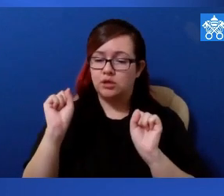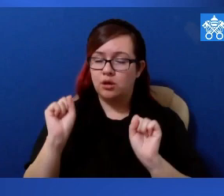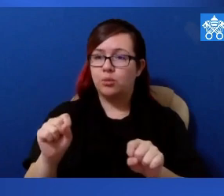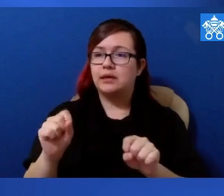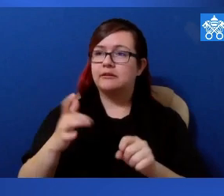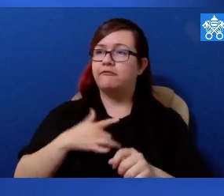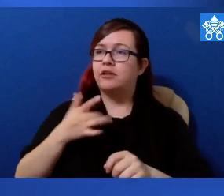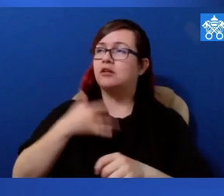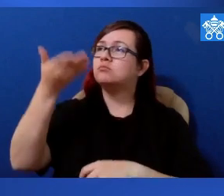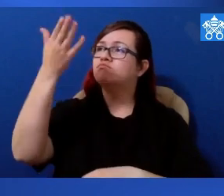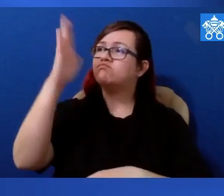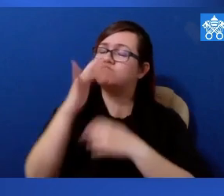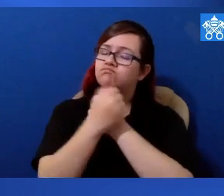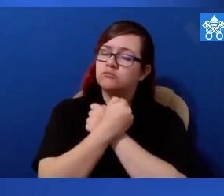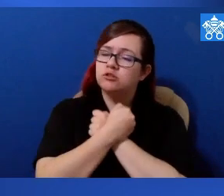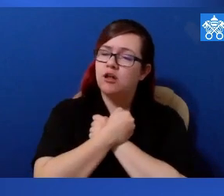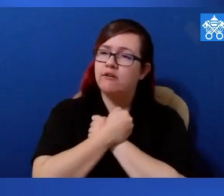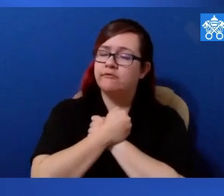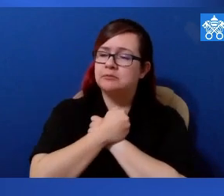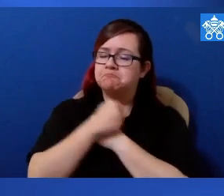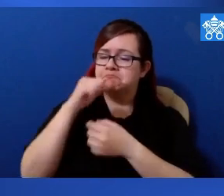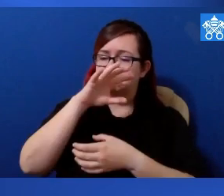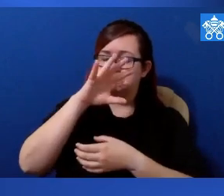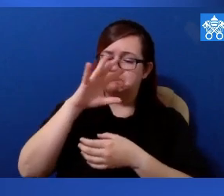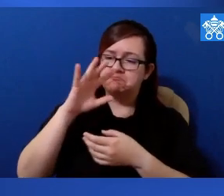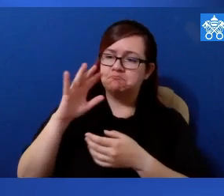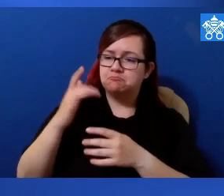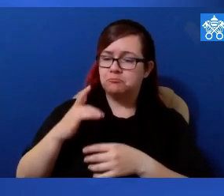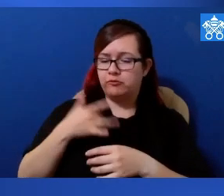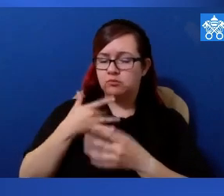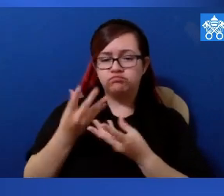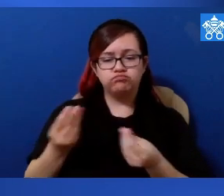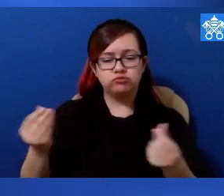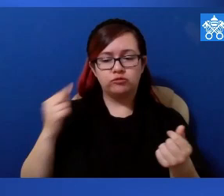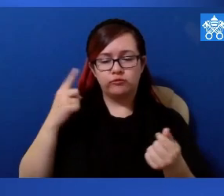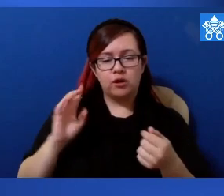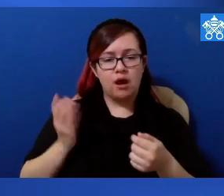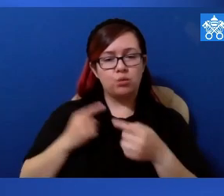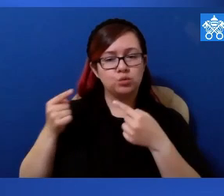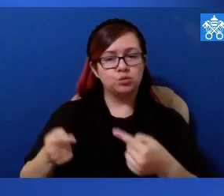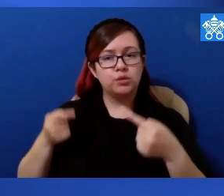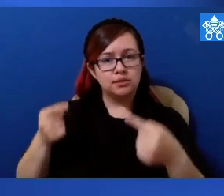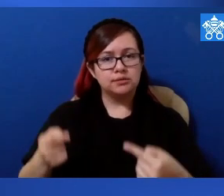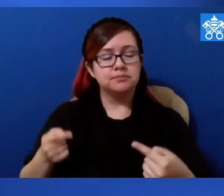may taste the soothing sweetness of God's love in the struggles of our lives. God bless